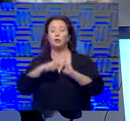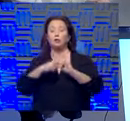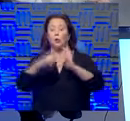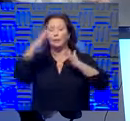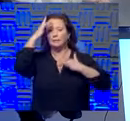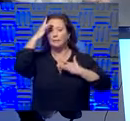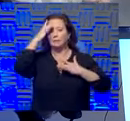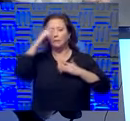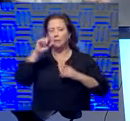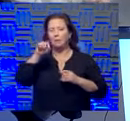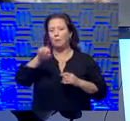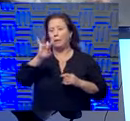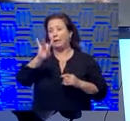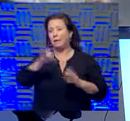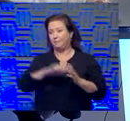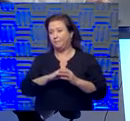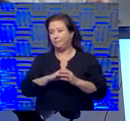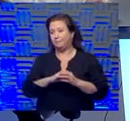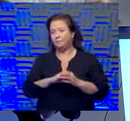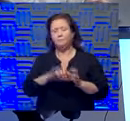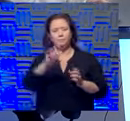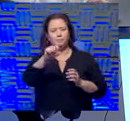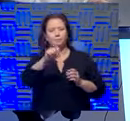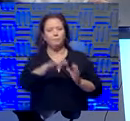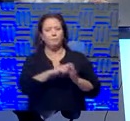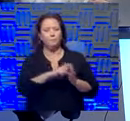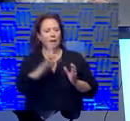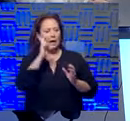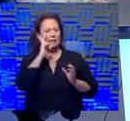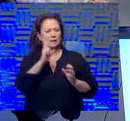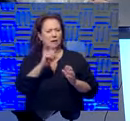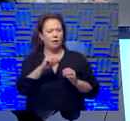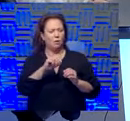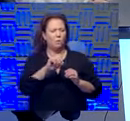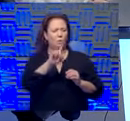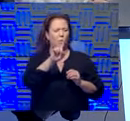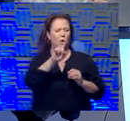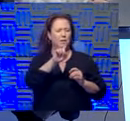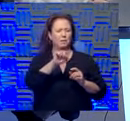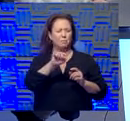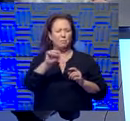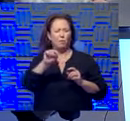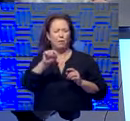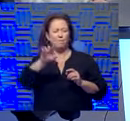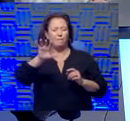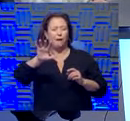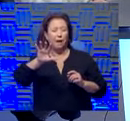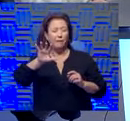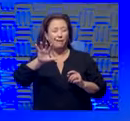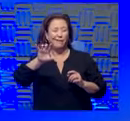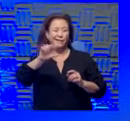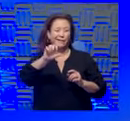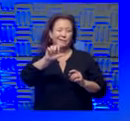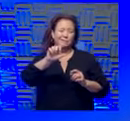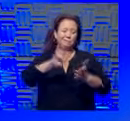0.8%. What do you think, Dr. Hawkinson? Yeah, I think I saw 1 to 0.5, which is still, 10